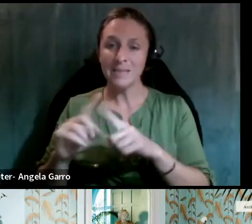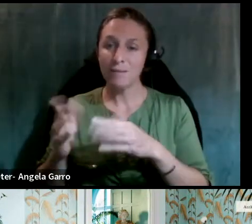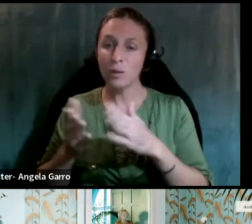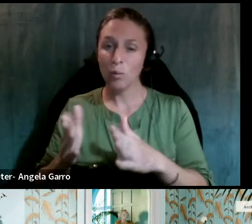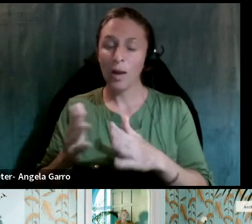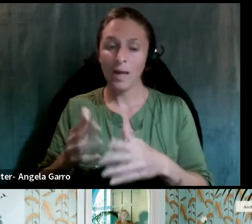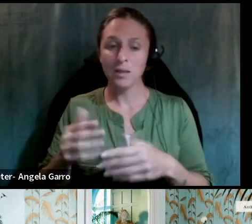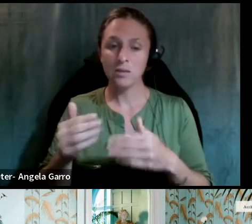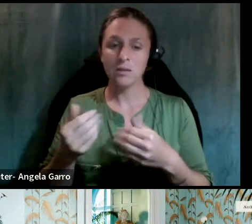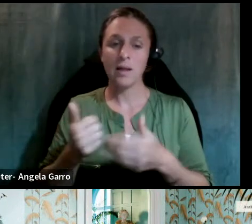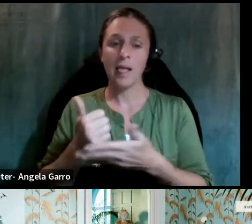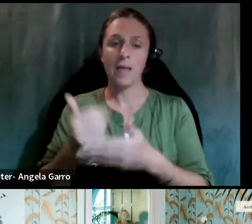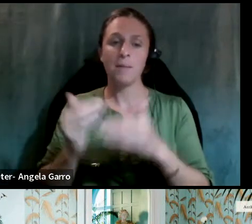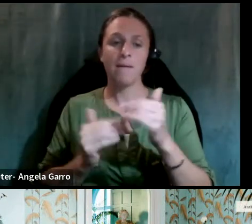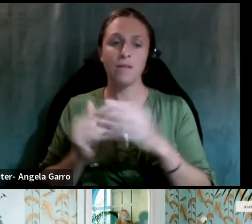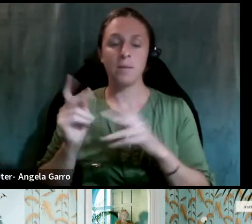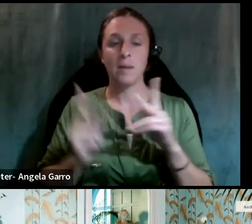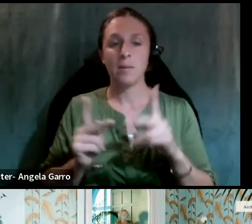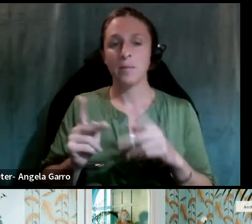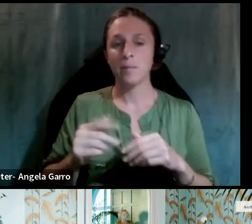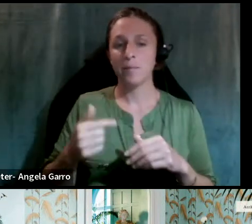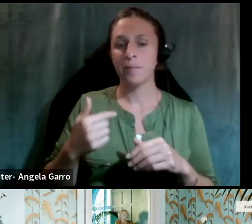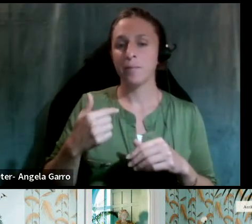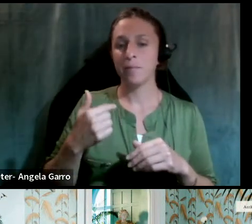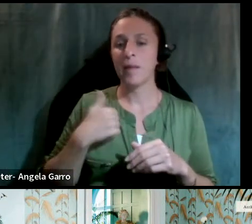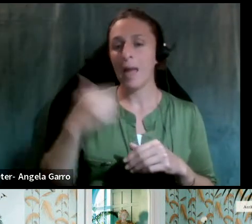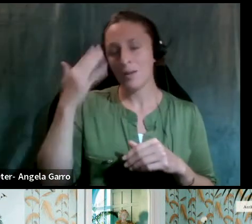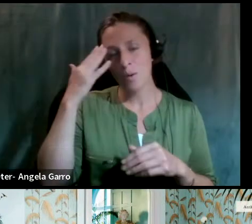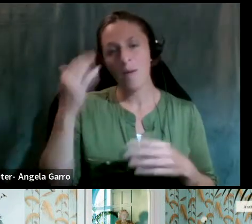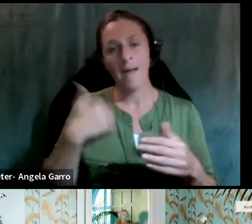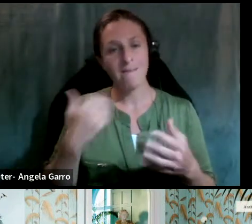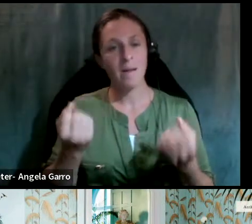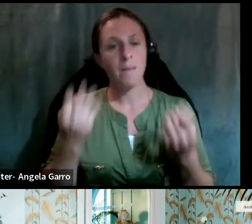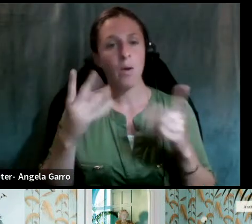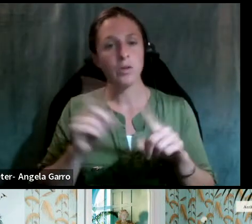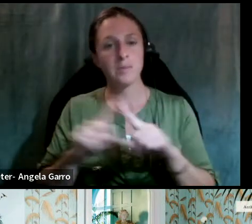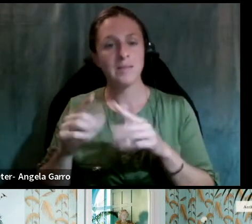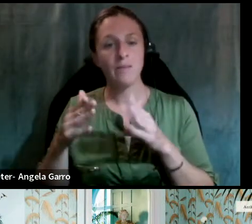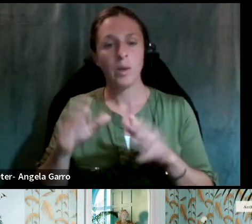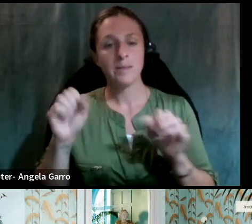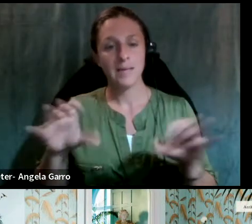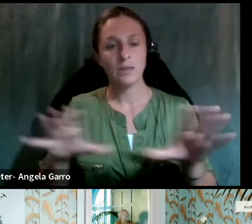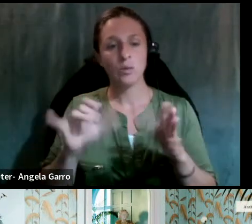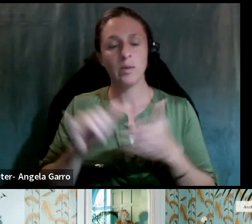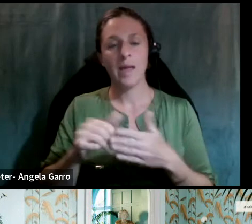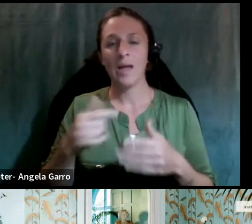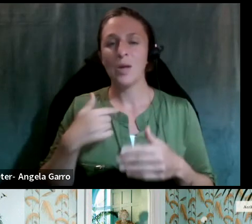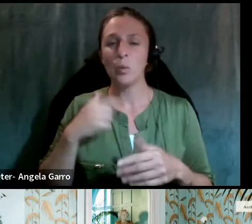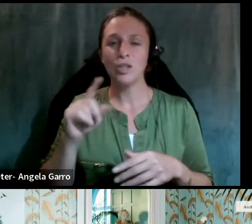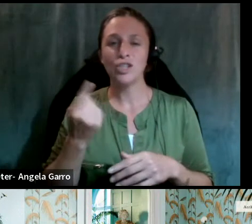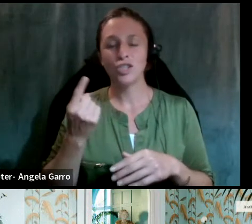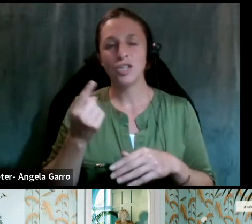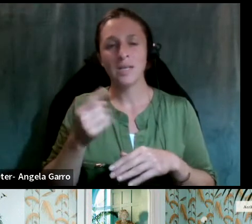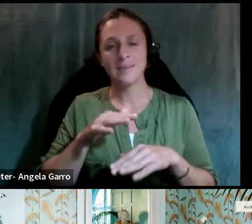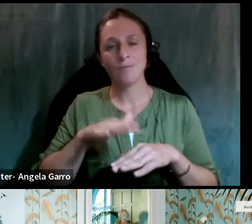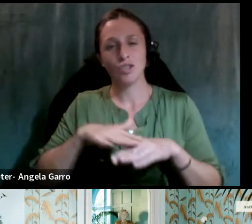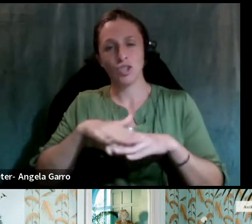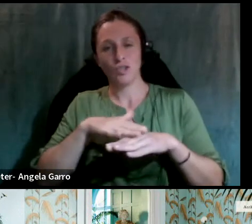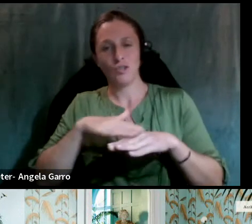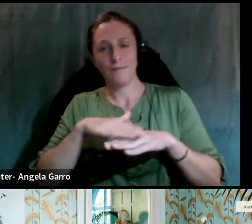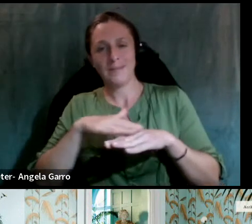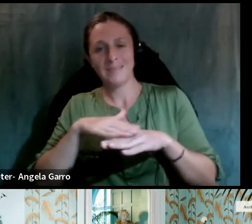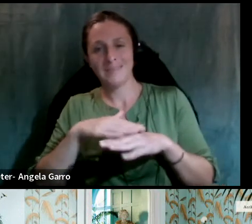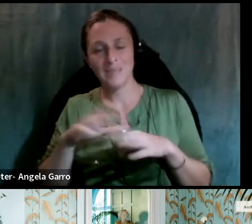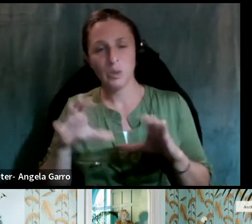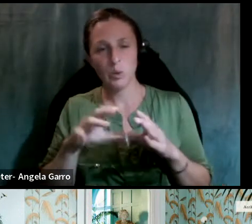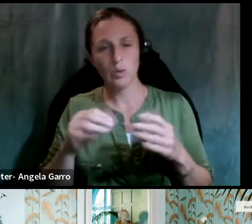people? I think, well, I know there's multiple ways to do that, where we kind of just scratch the surface right now. I mean, I would love